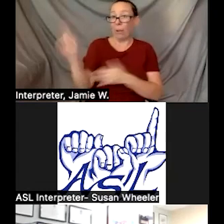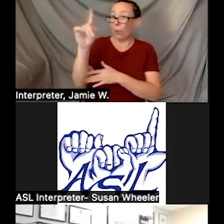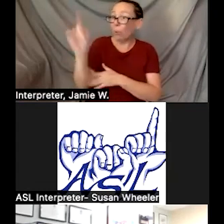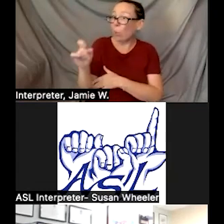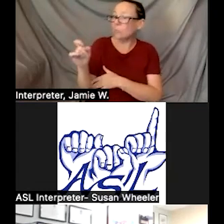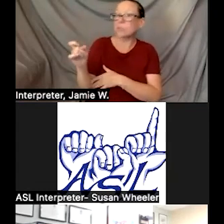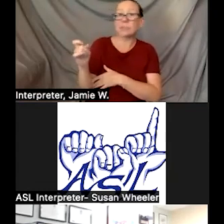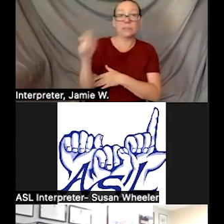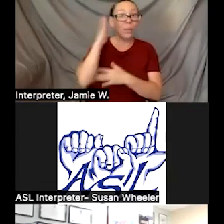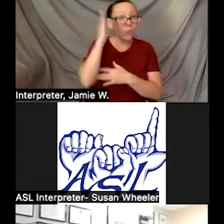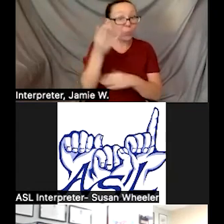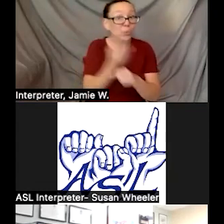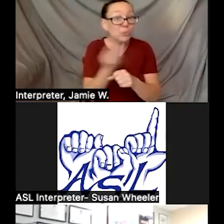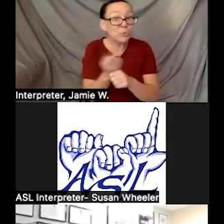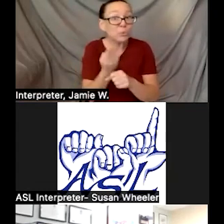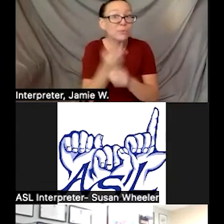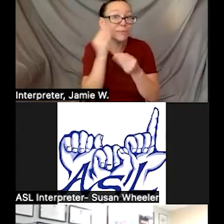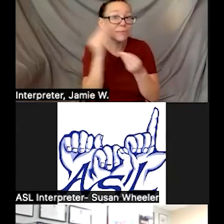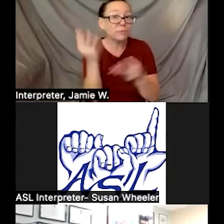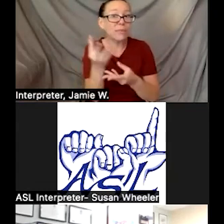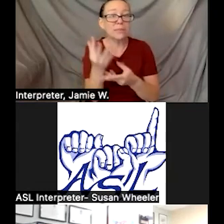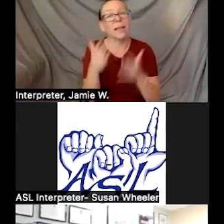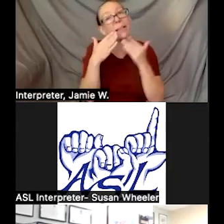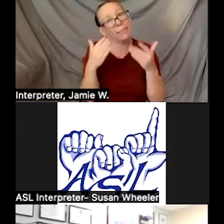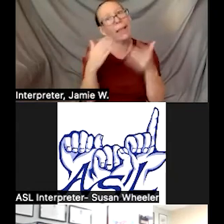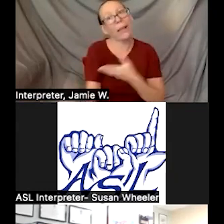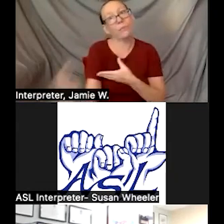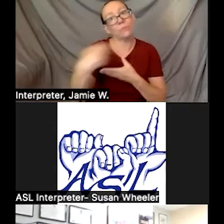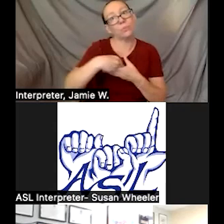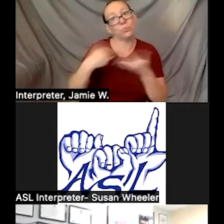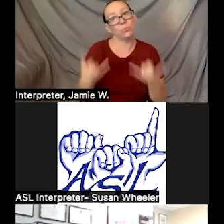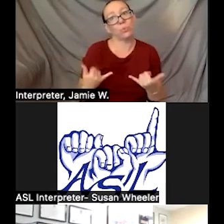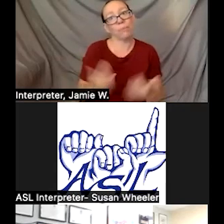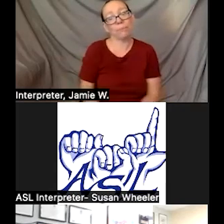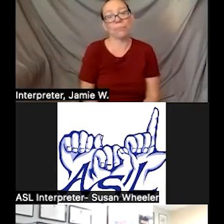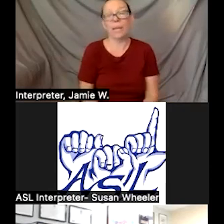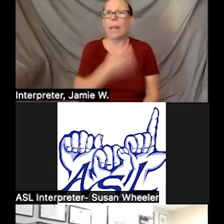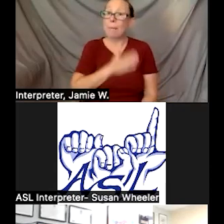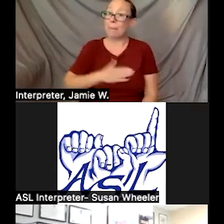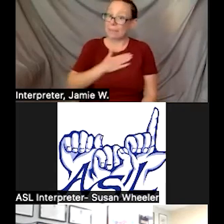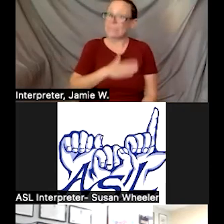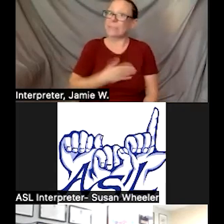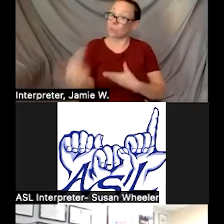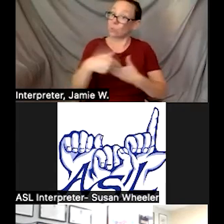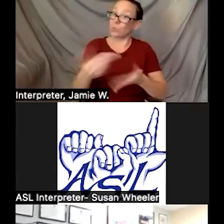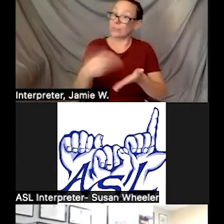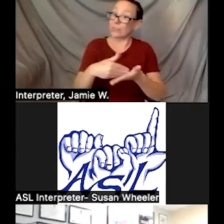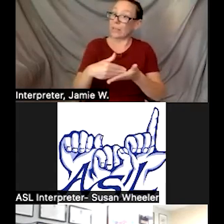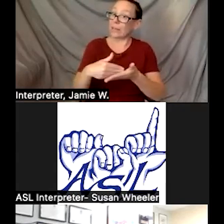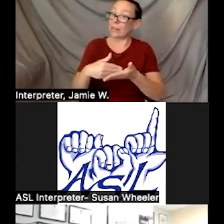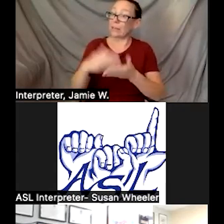this information. Thank you for joining us today. Please do join us again on August 31st